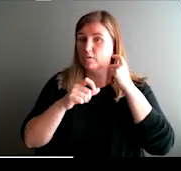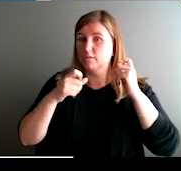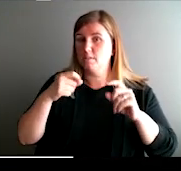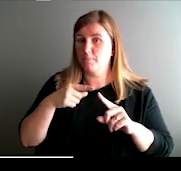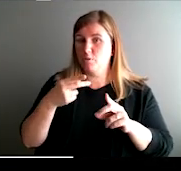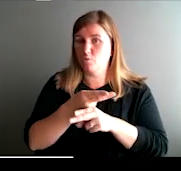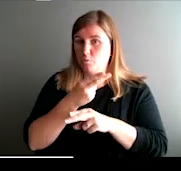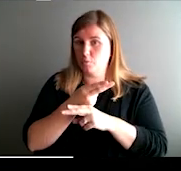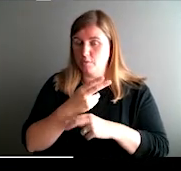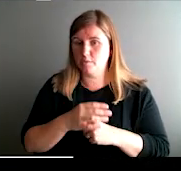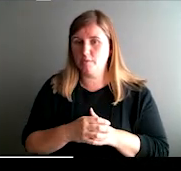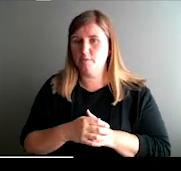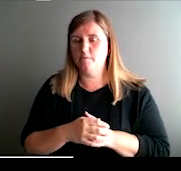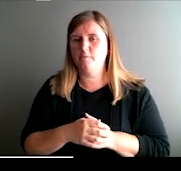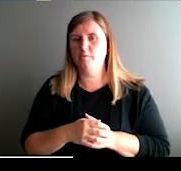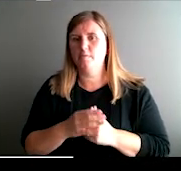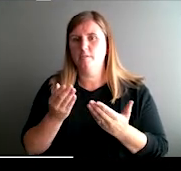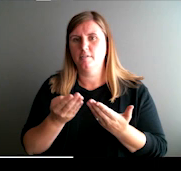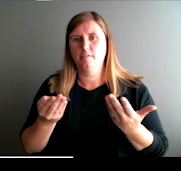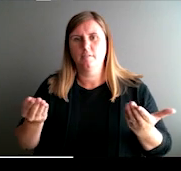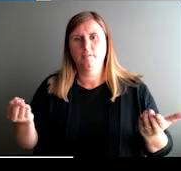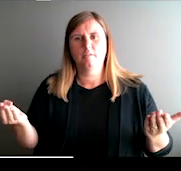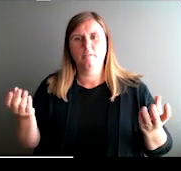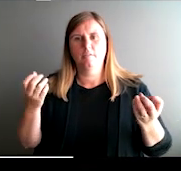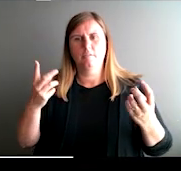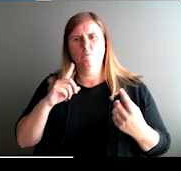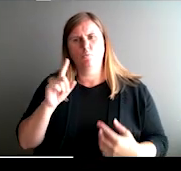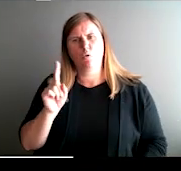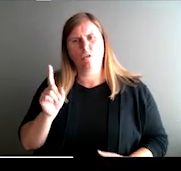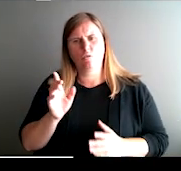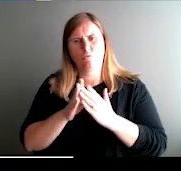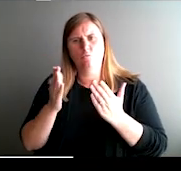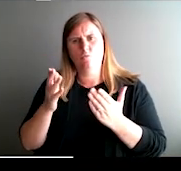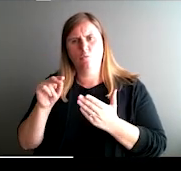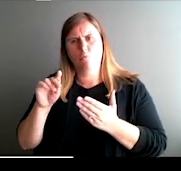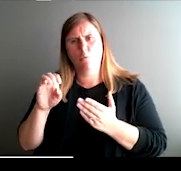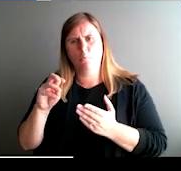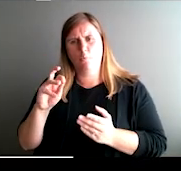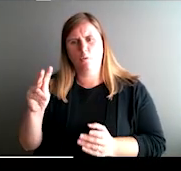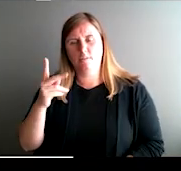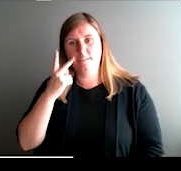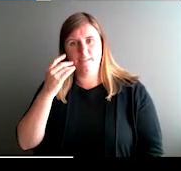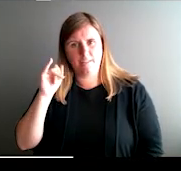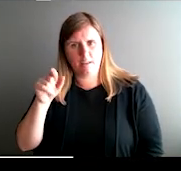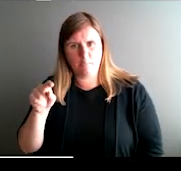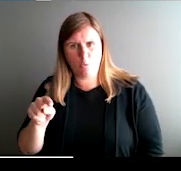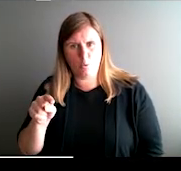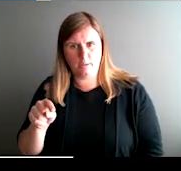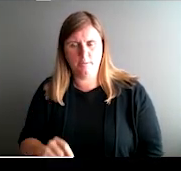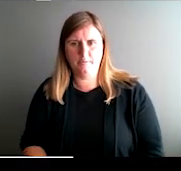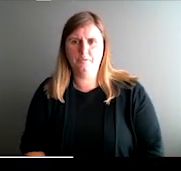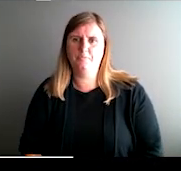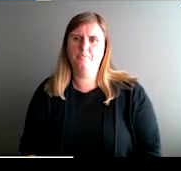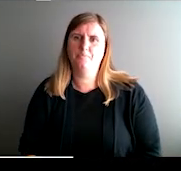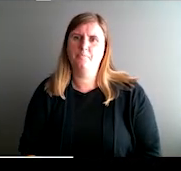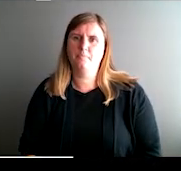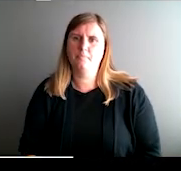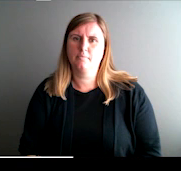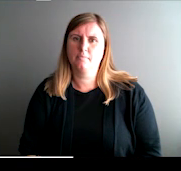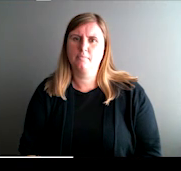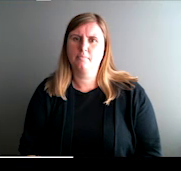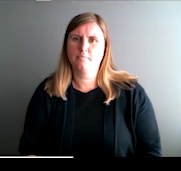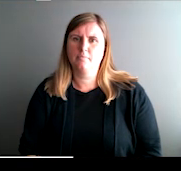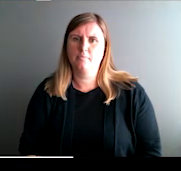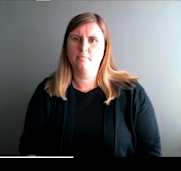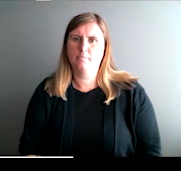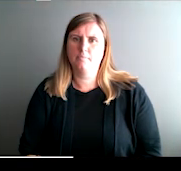you're using, have that in a field and say, hey, where's the notebook? And see if they can point to it. A great way